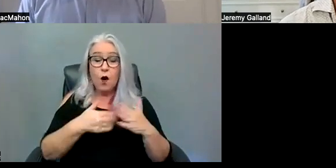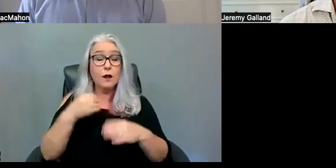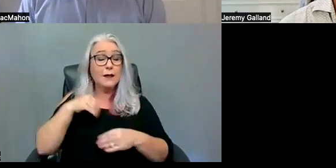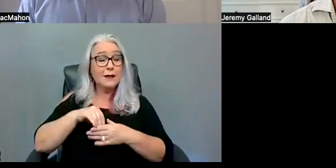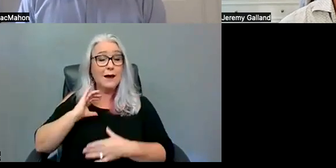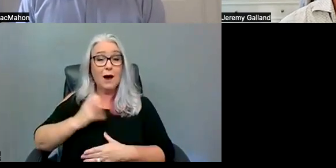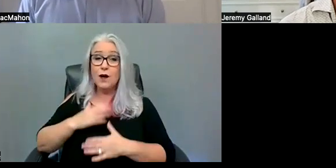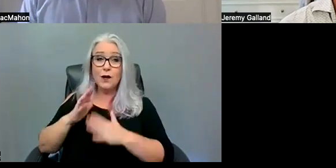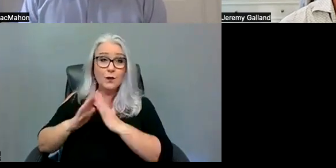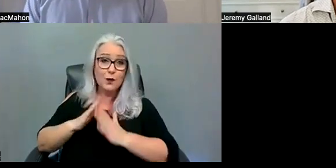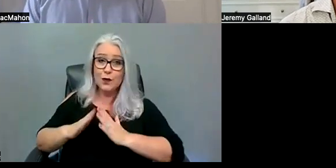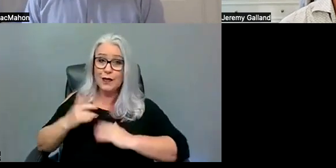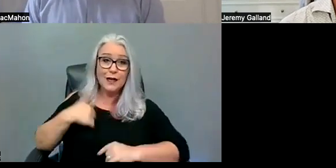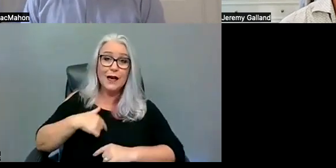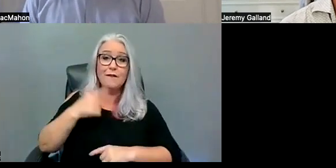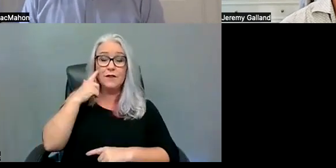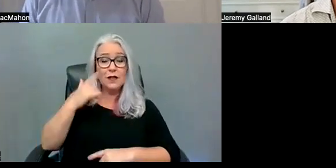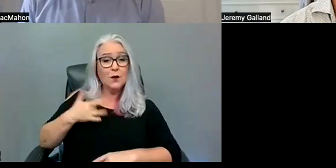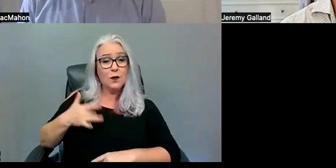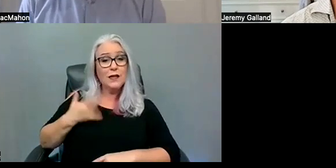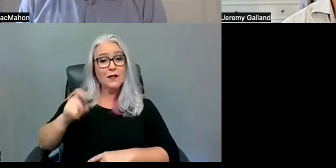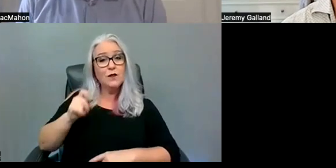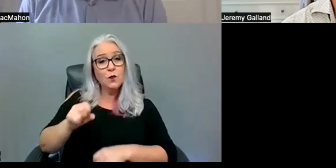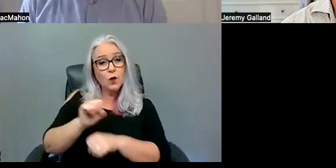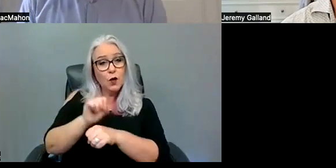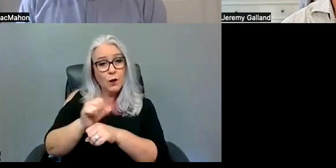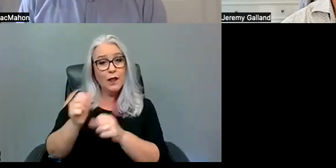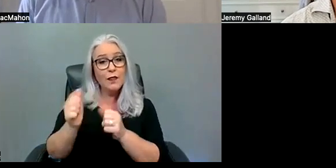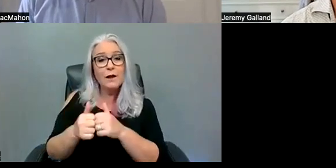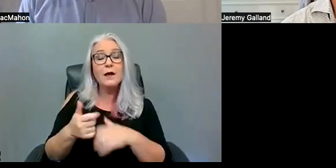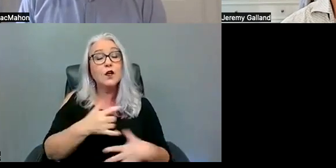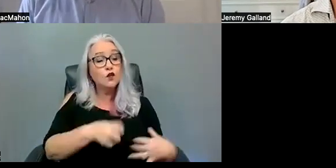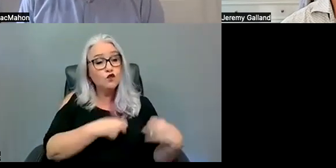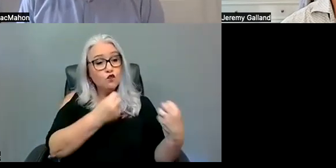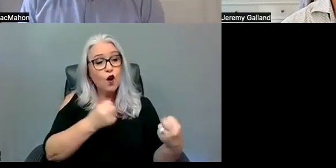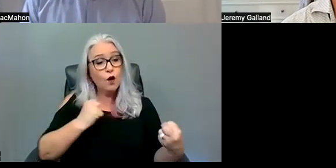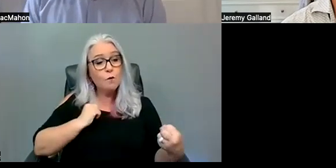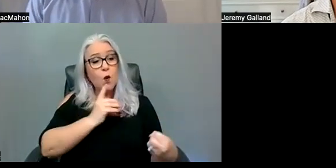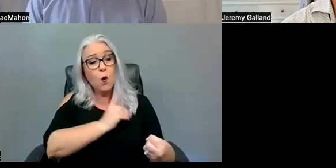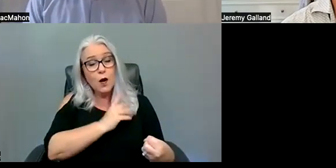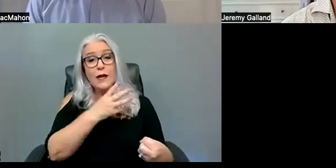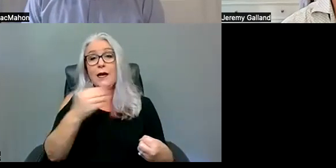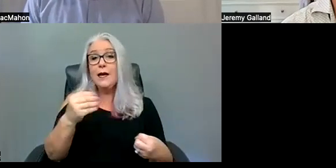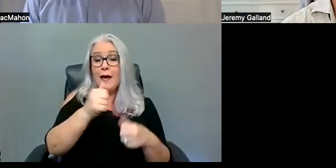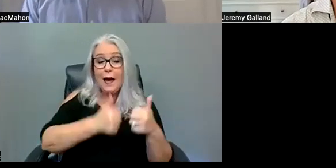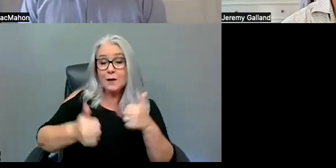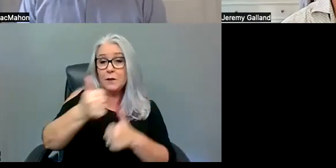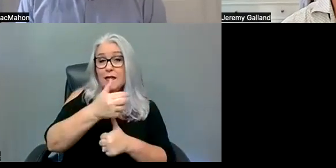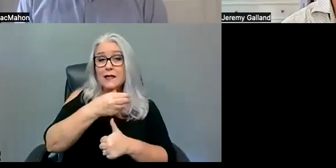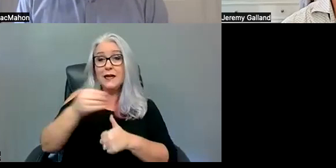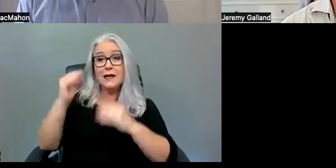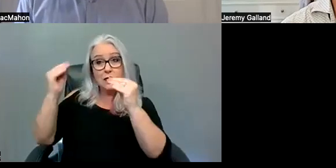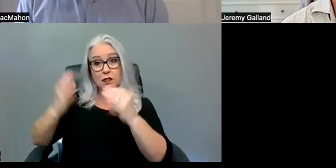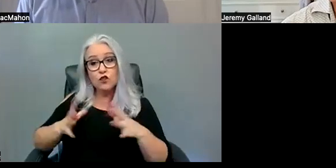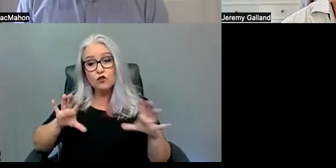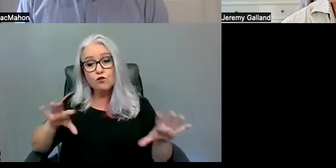we all desperately need to work on. My view is that a strong partnership between the board, administration, and teachers is what will help move us forward. And if fortunate